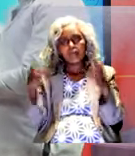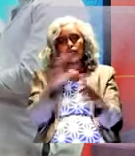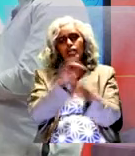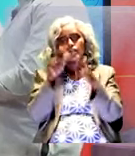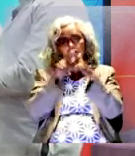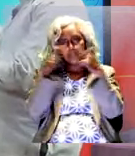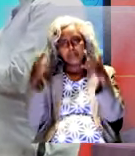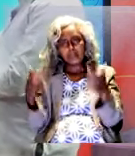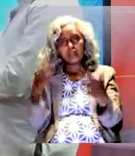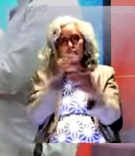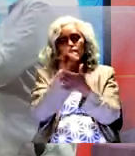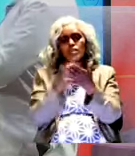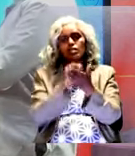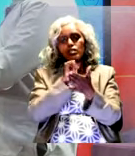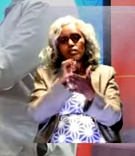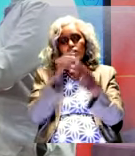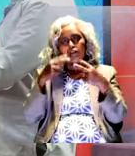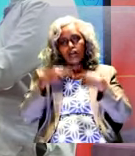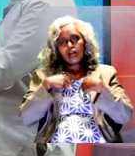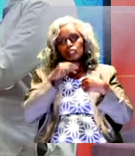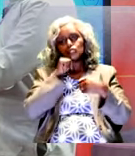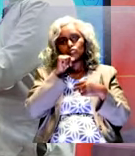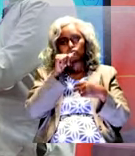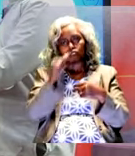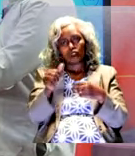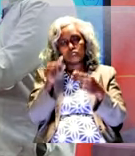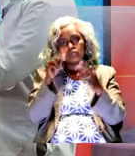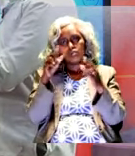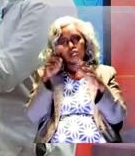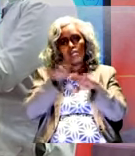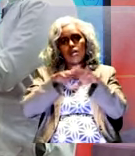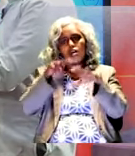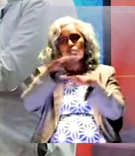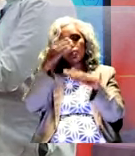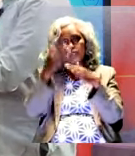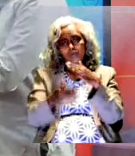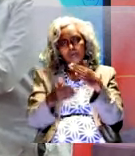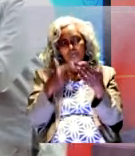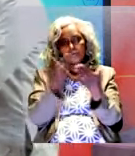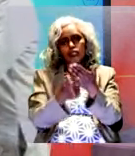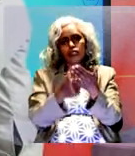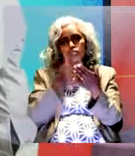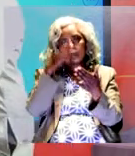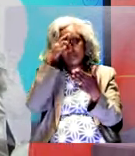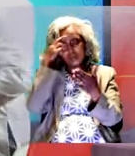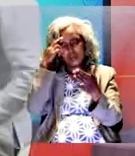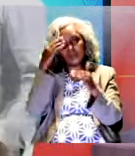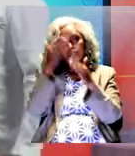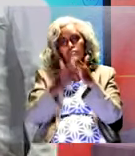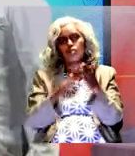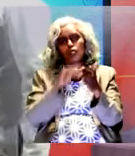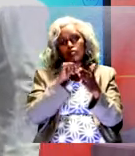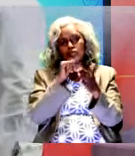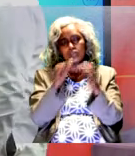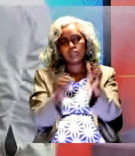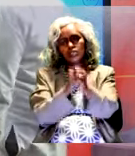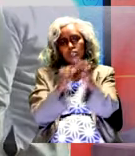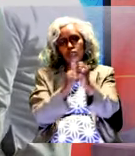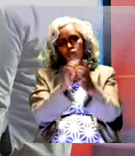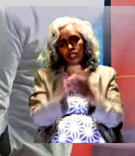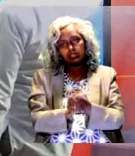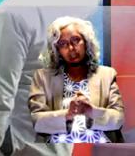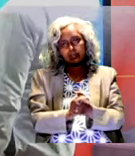bigger and bigger. It has no upper bound. So because of that, this is not bounded sequence.